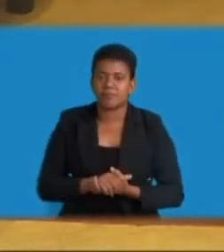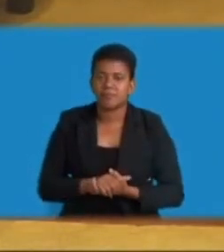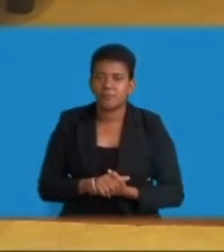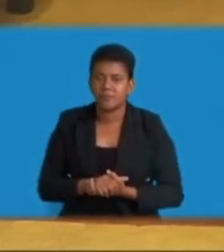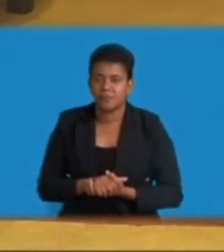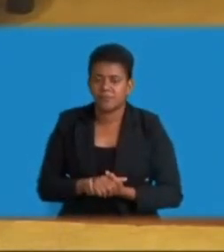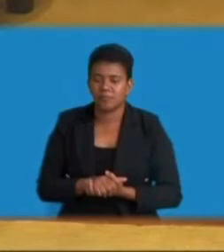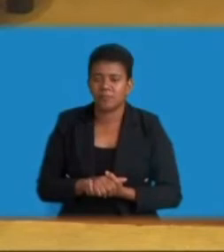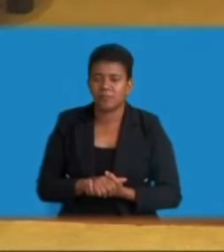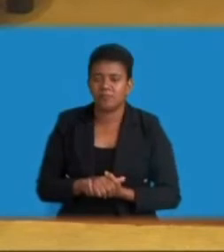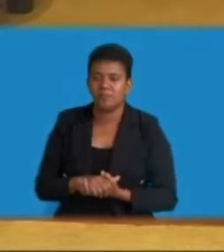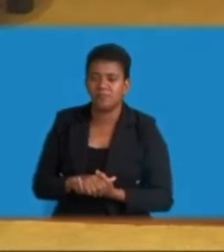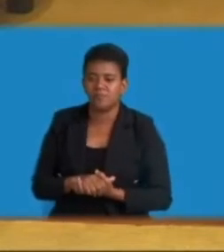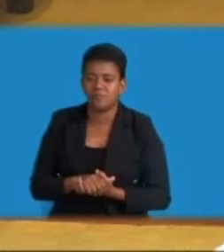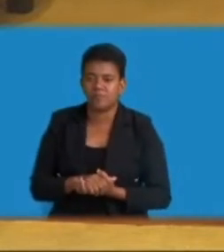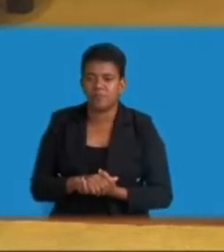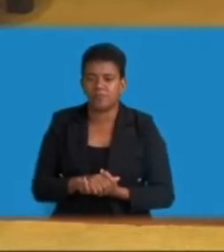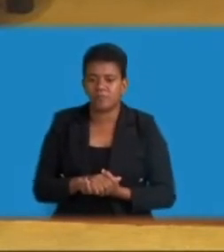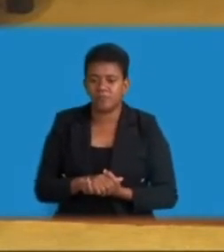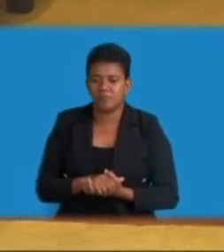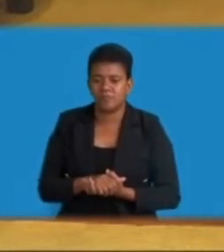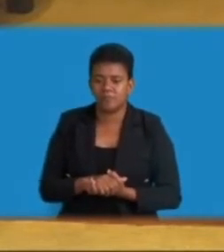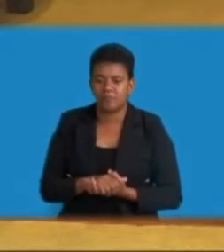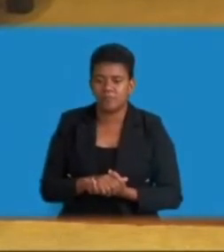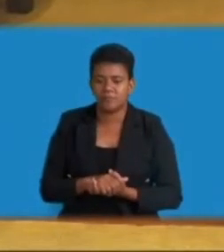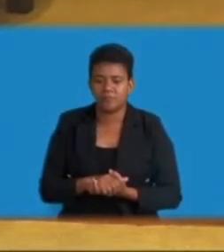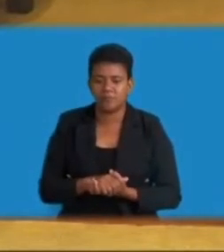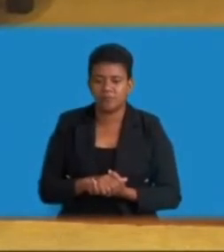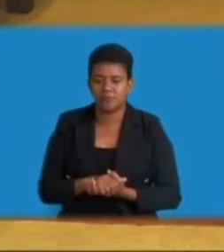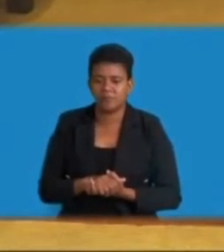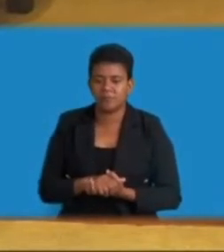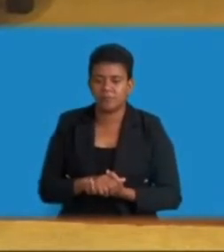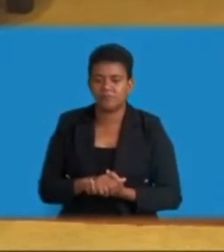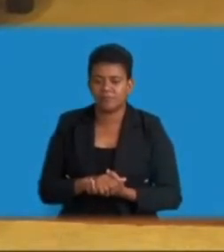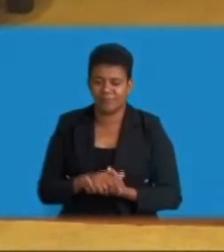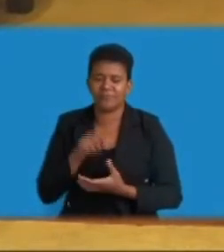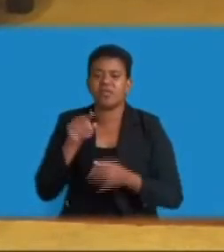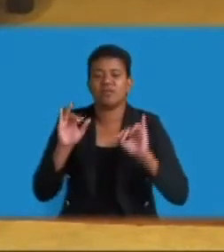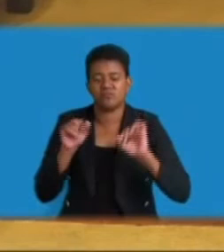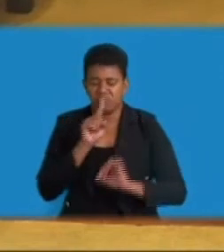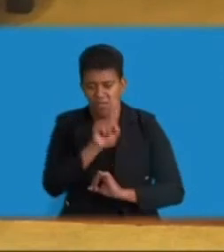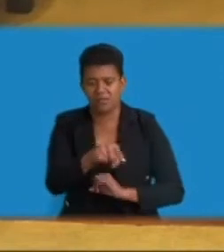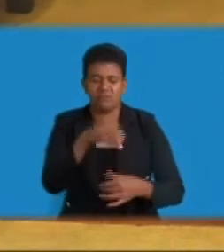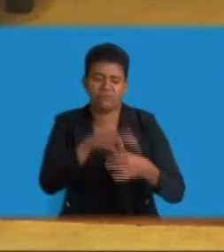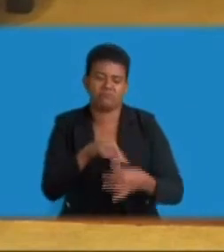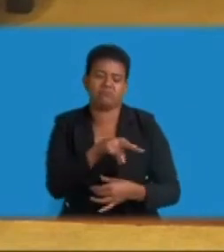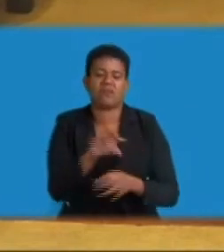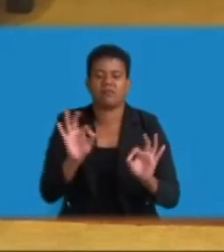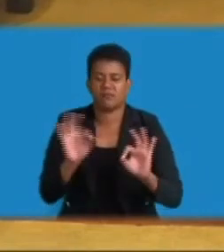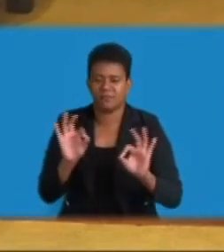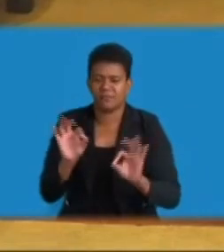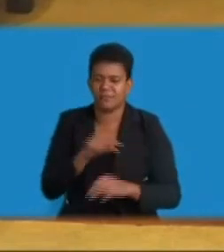Madam Speaker, that is the issue. And when you talk about partnership, and